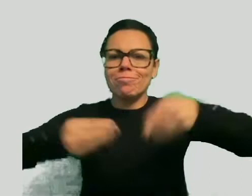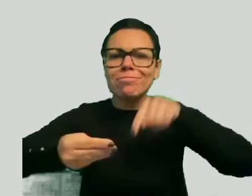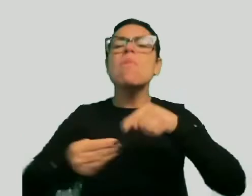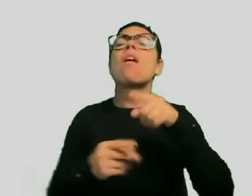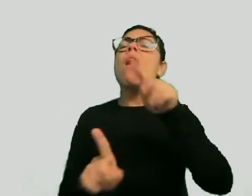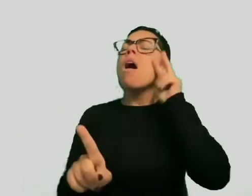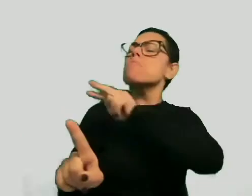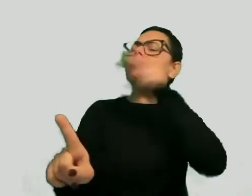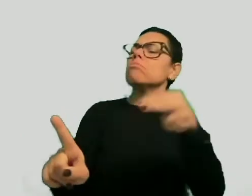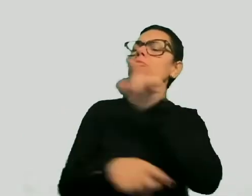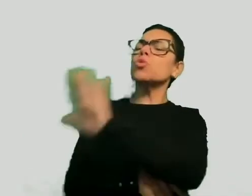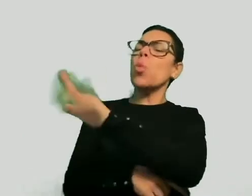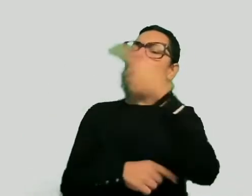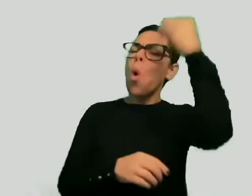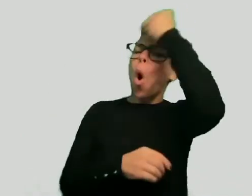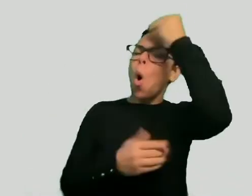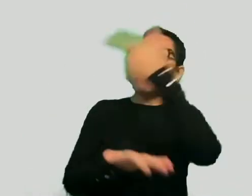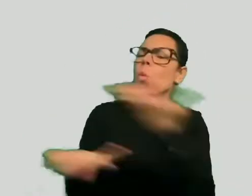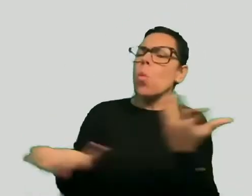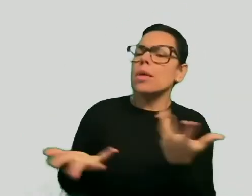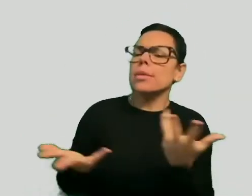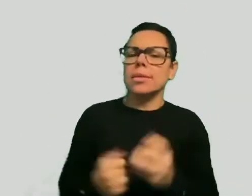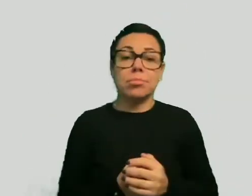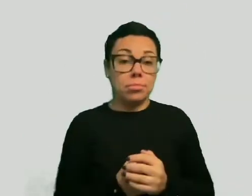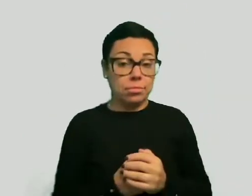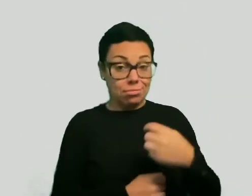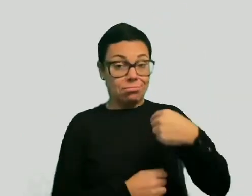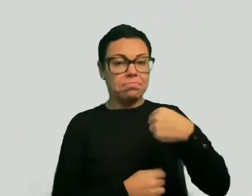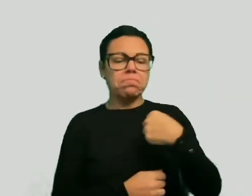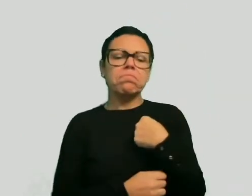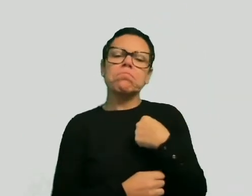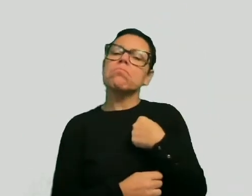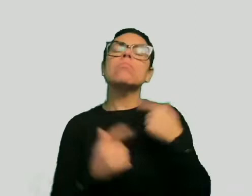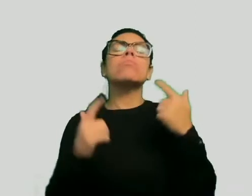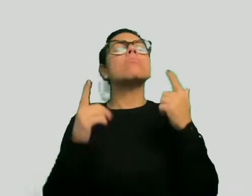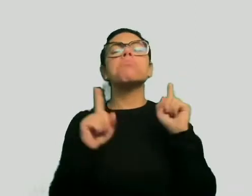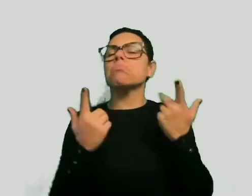also involved in an equality team in RDG, so I'm trying